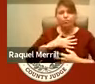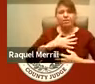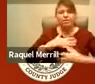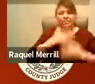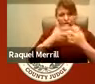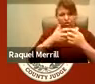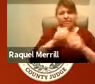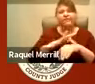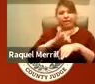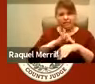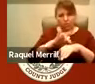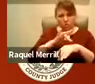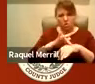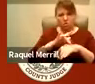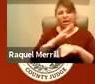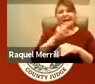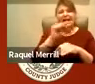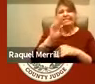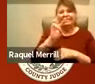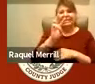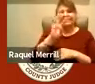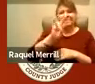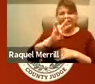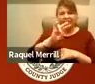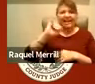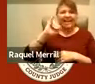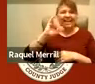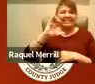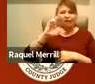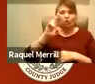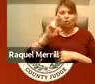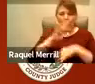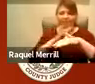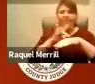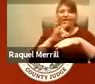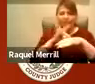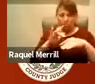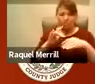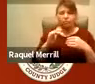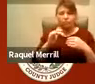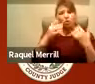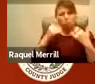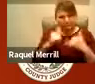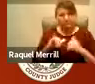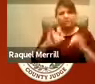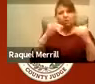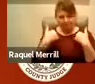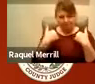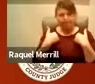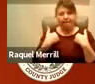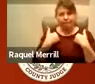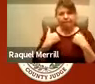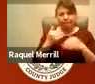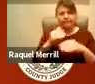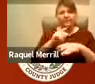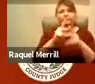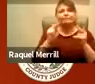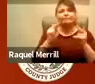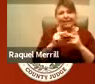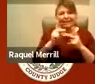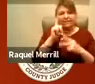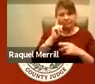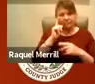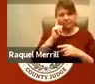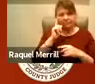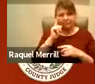available and 67 ICU beds that are available. So we still have capacity. As you